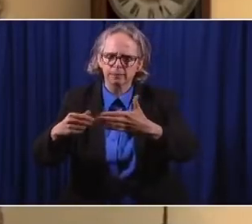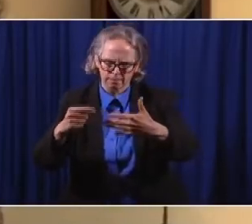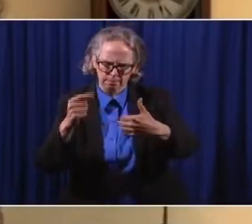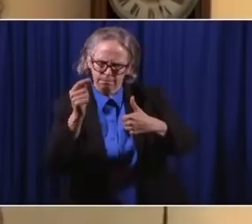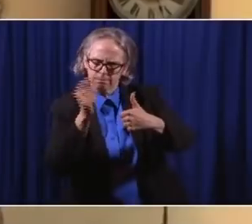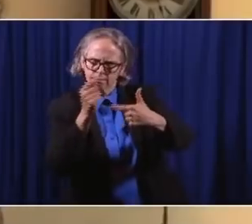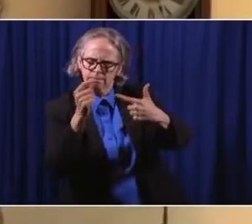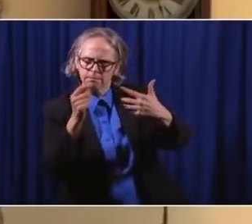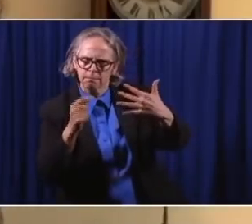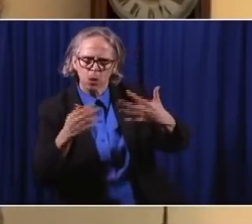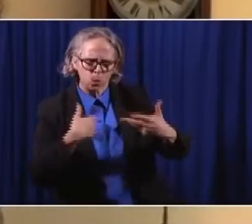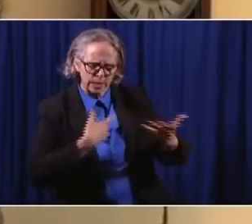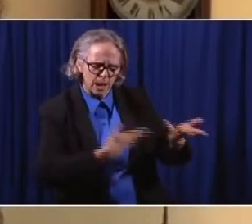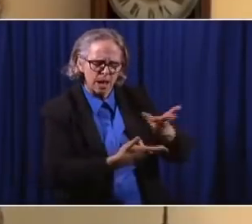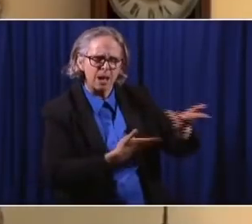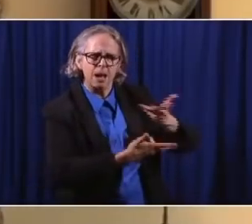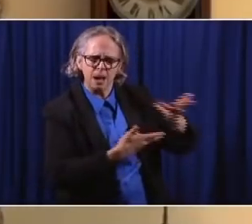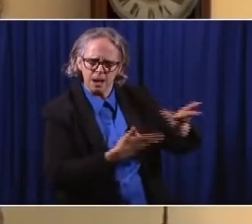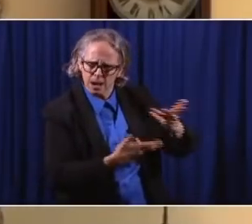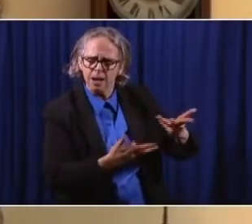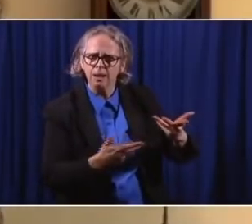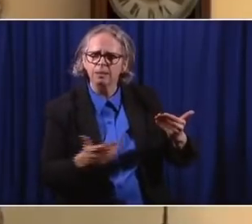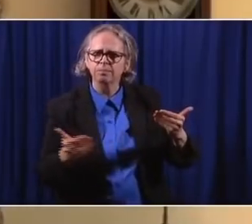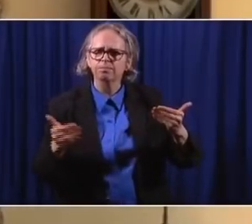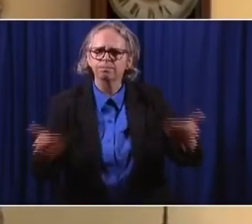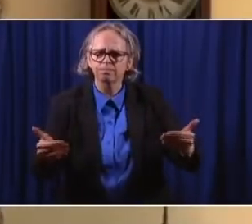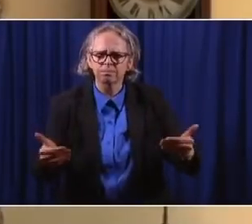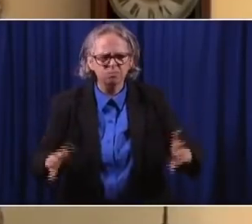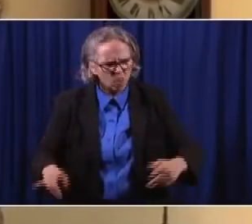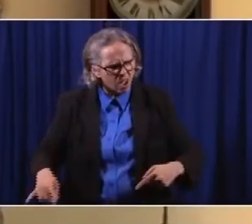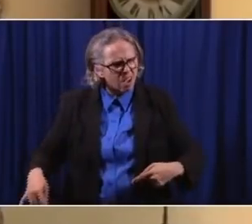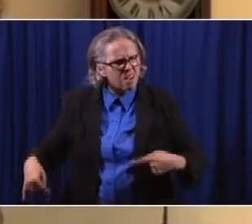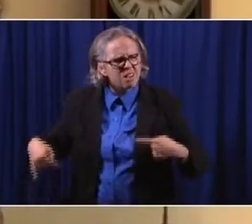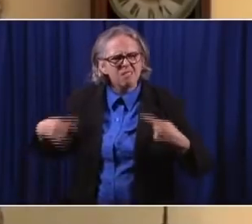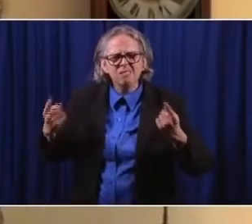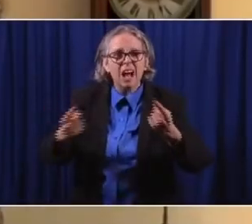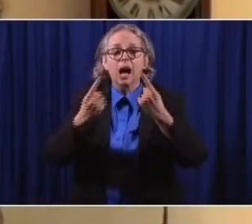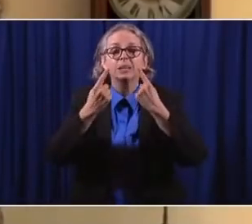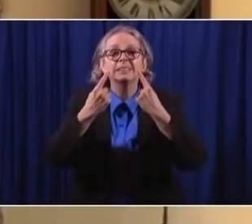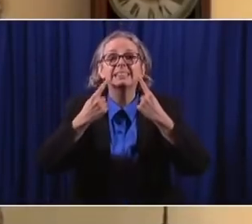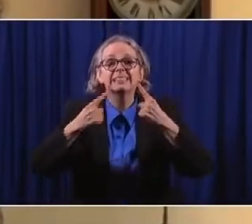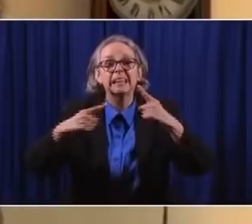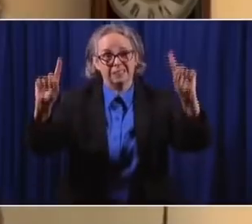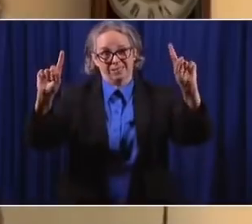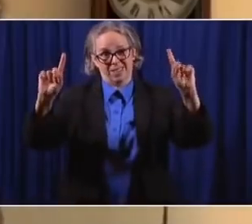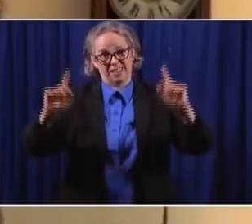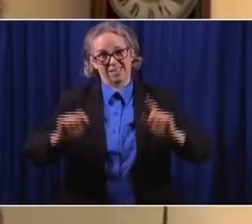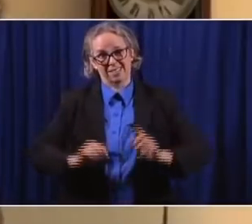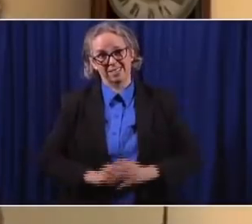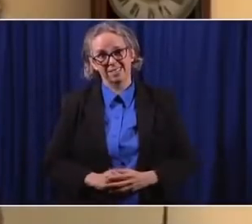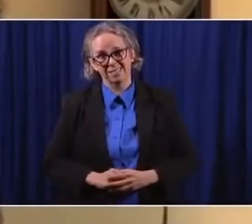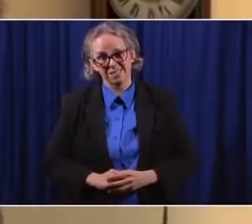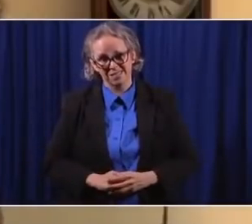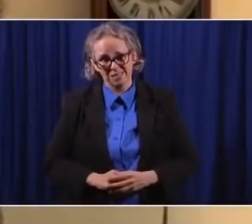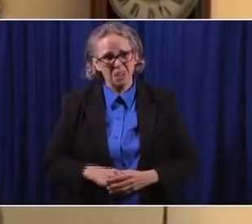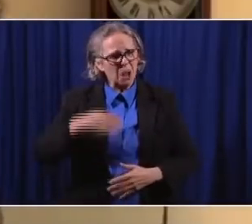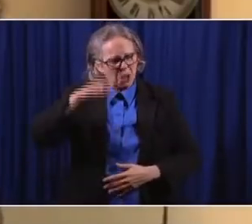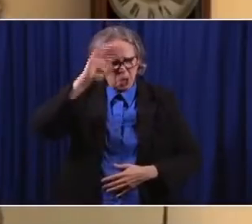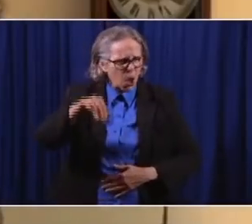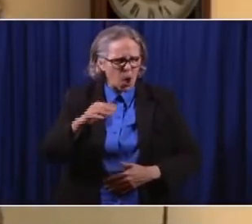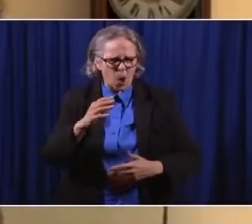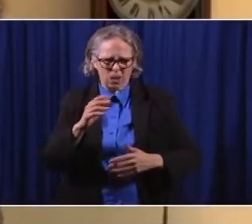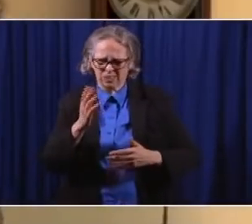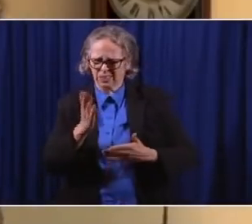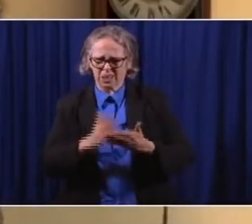doing that. We've had phenomenal success. That doesn't mean some kids may not have contracted the COVID, whether they did it